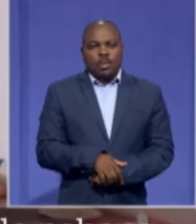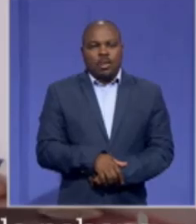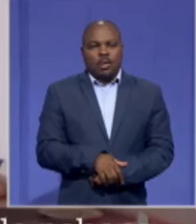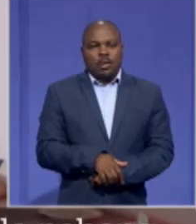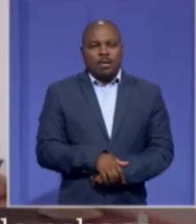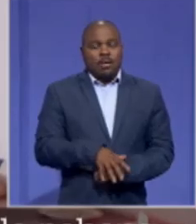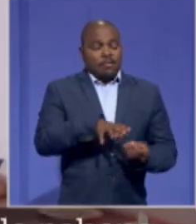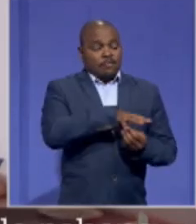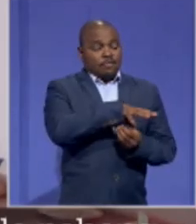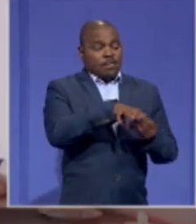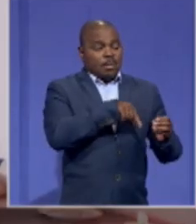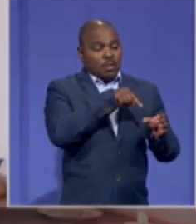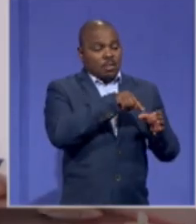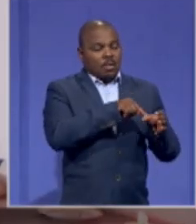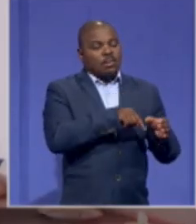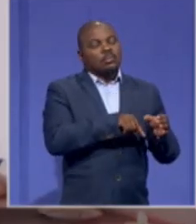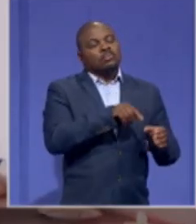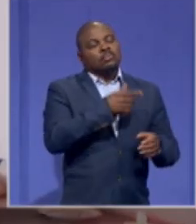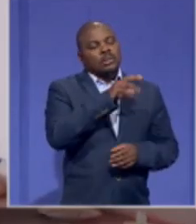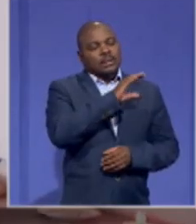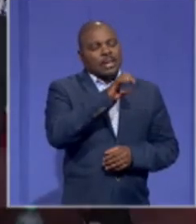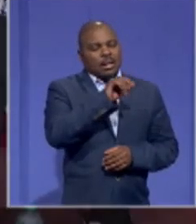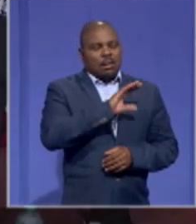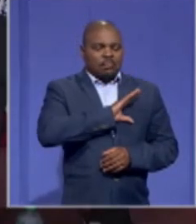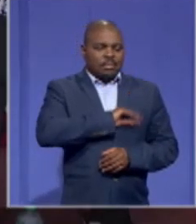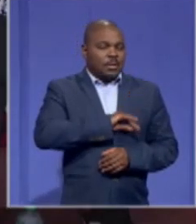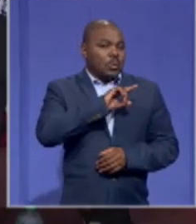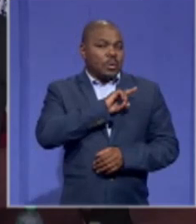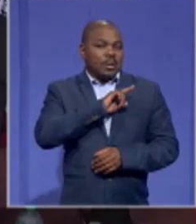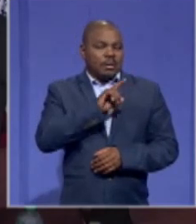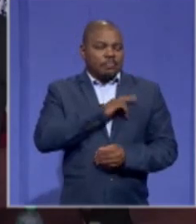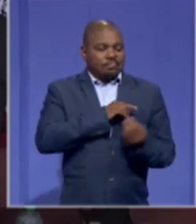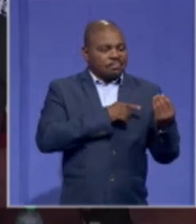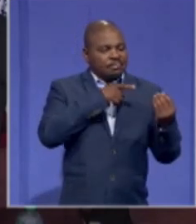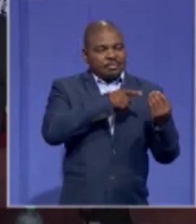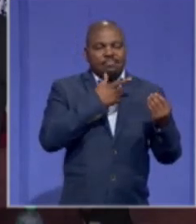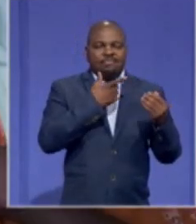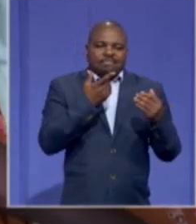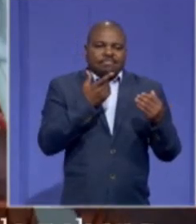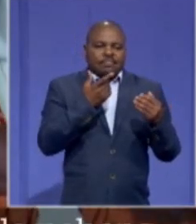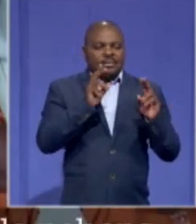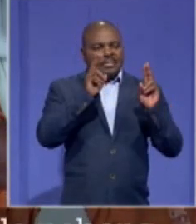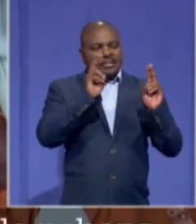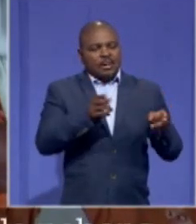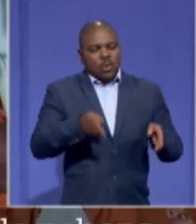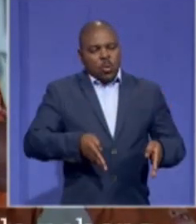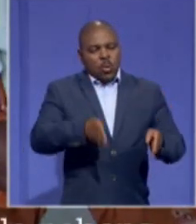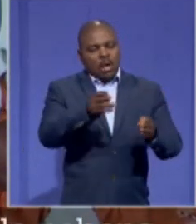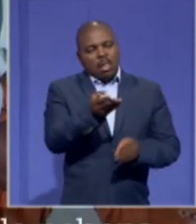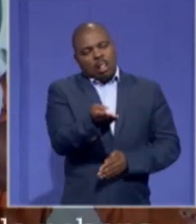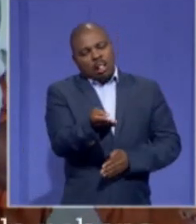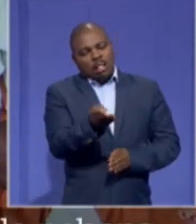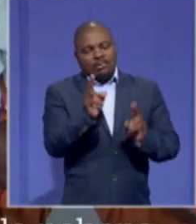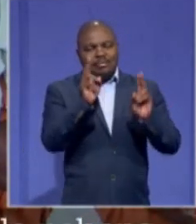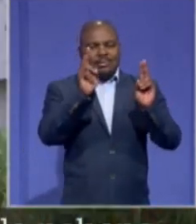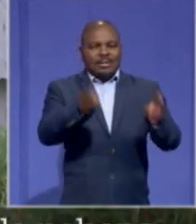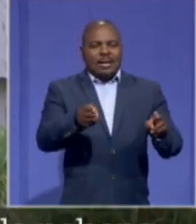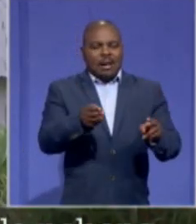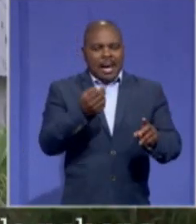Maikutlo ba lelapa la Nontobeko a sithabetse ka moralo setopo sa moradi wa lona se fumanwe se silwe ka rammila sena le maqeba a ho